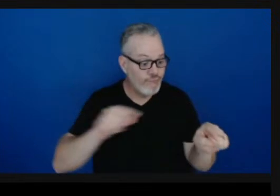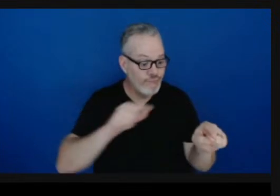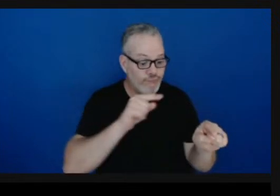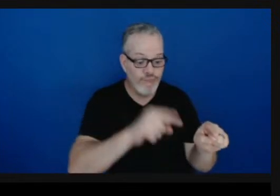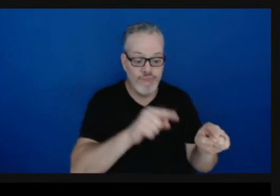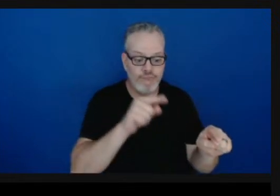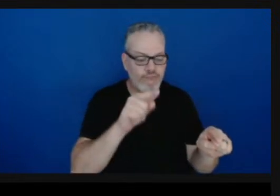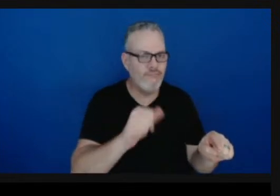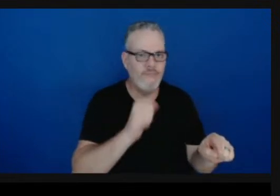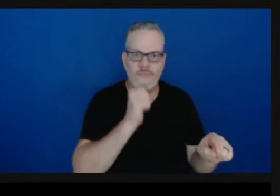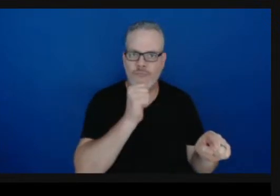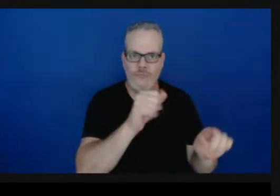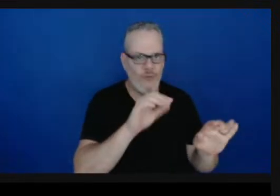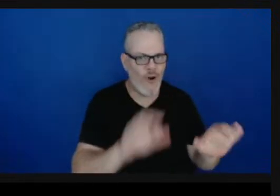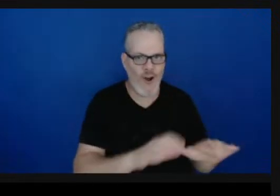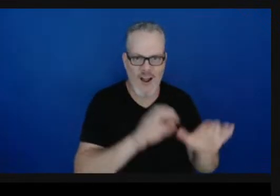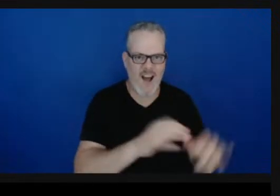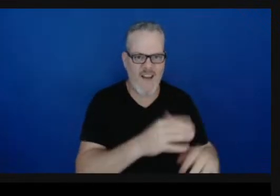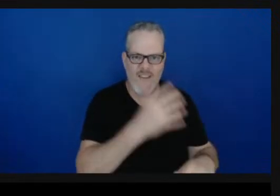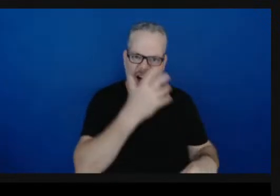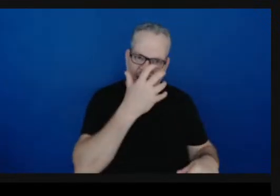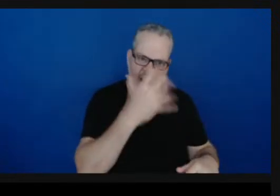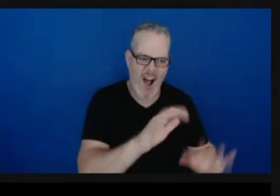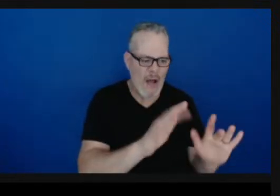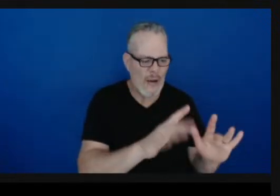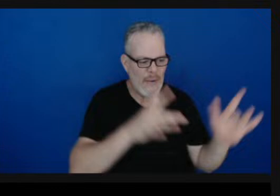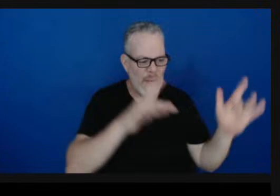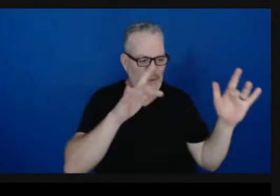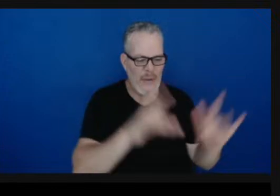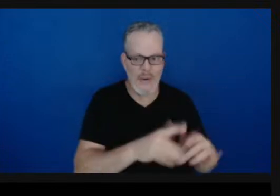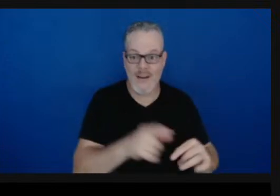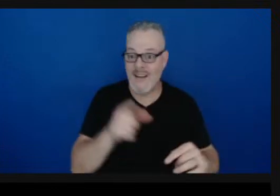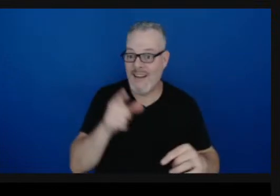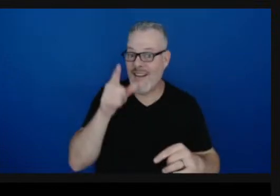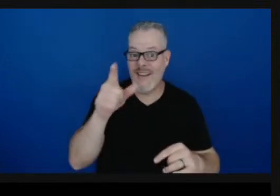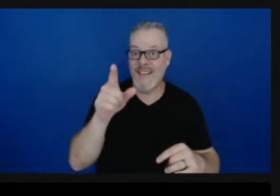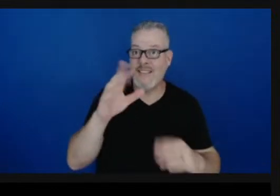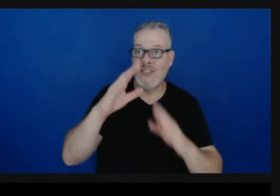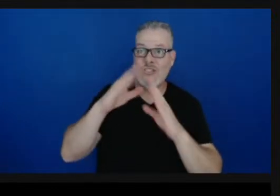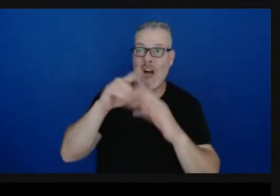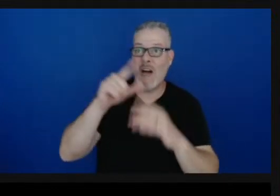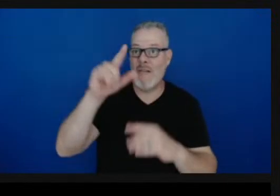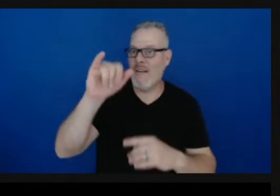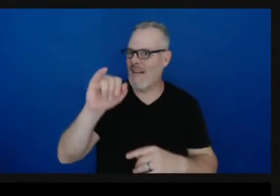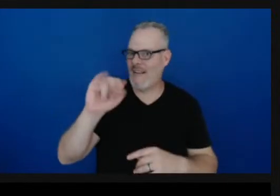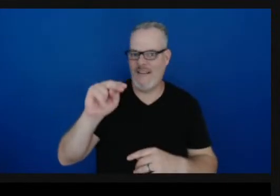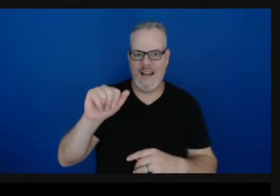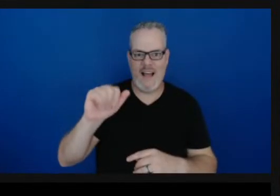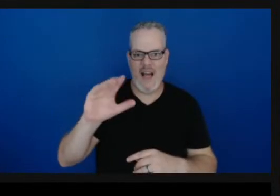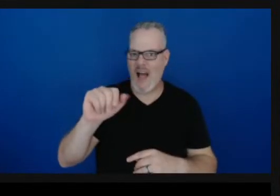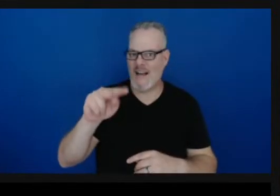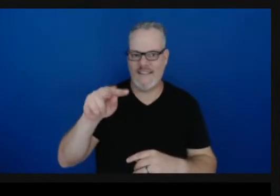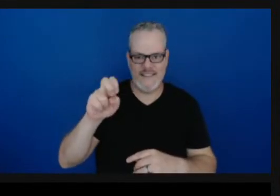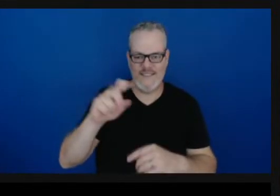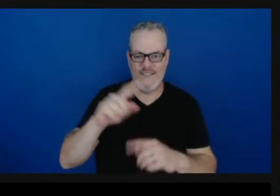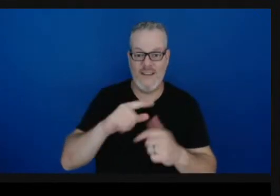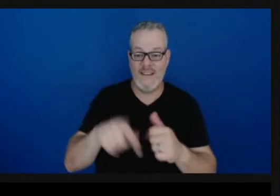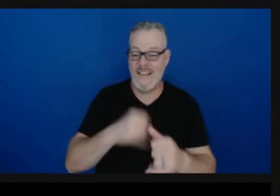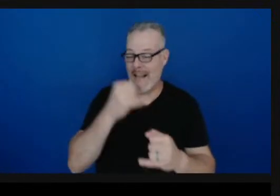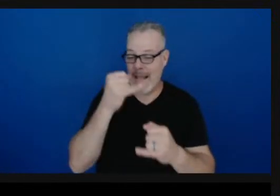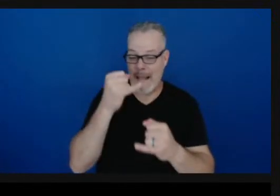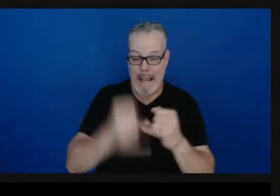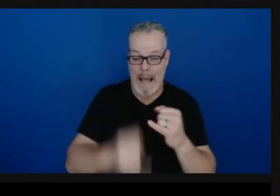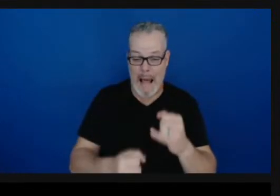and glowing, inactive cooling lava across the main crater floor. And in particular, we can see the last flow of the